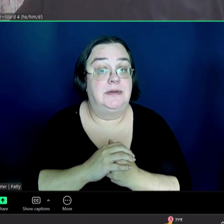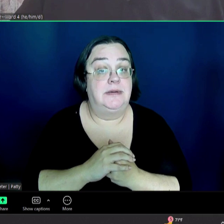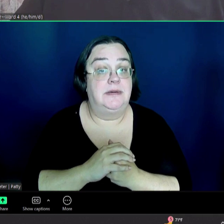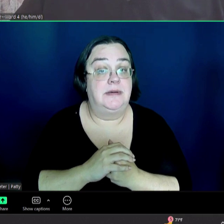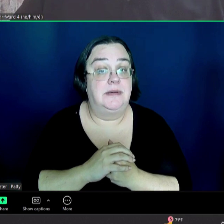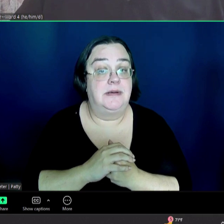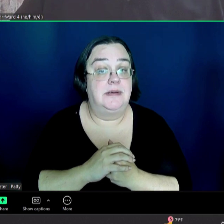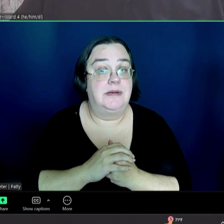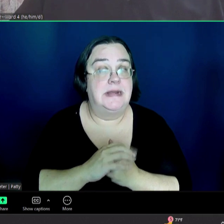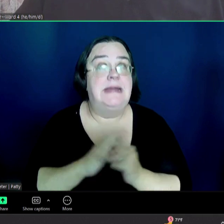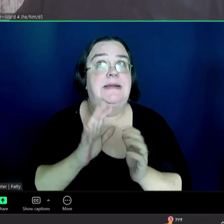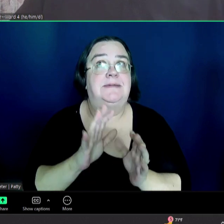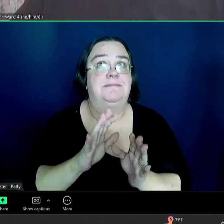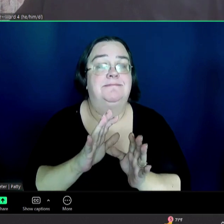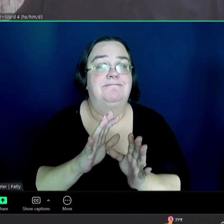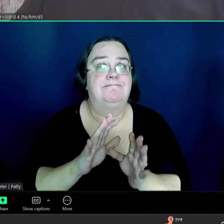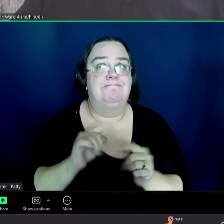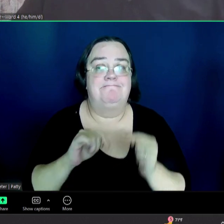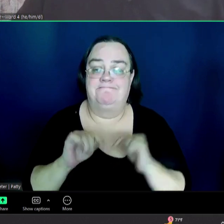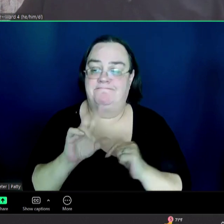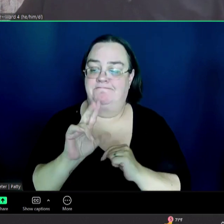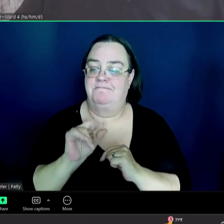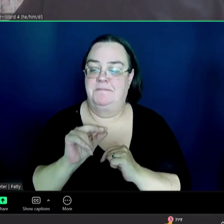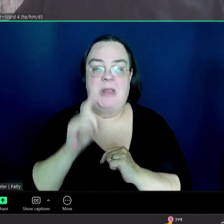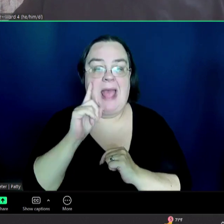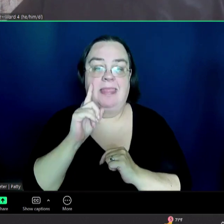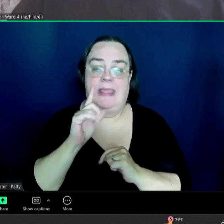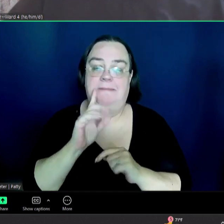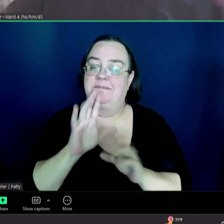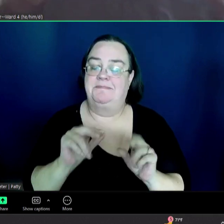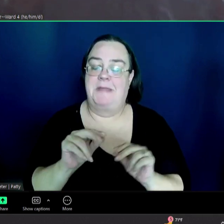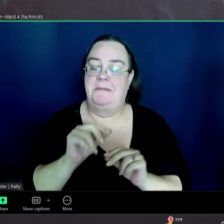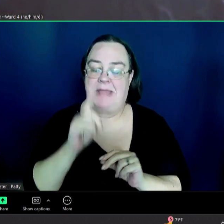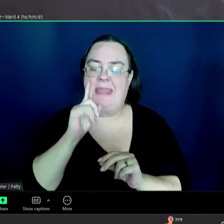No, actually I won't. I think this meeting's gone on long enough.